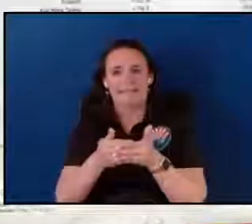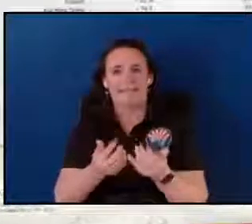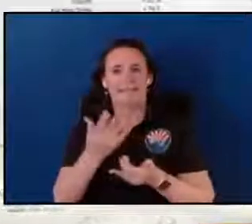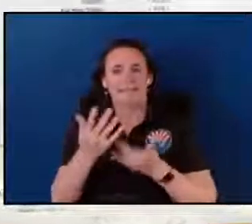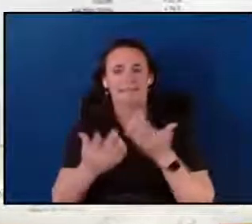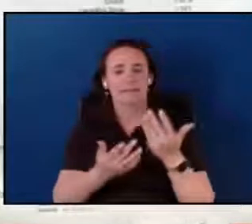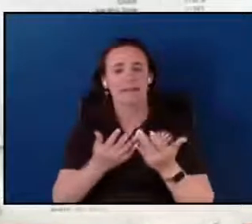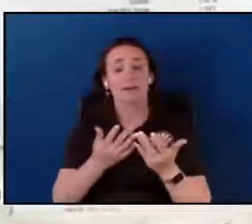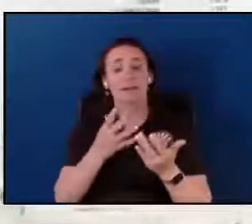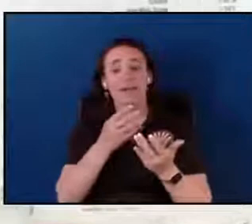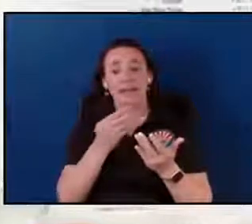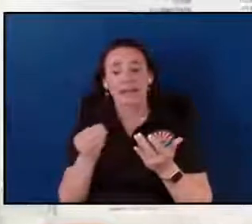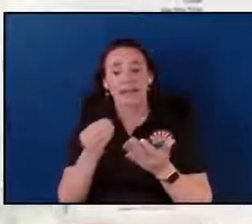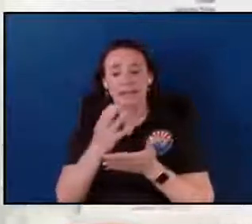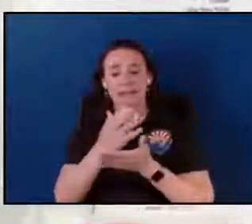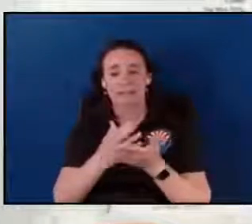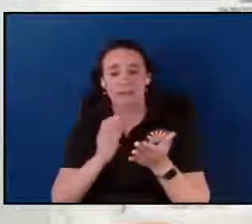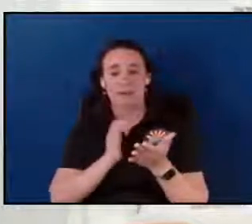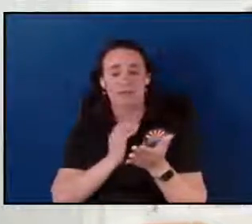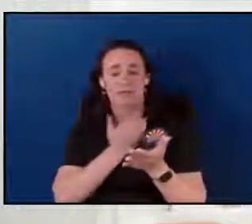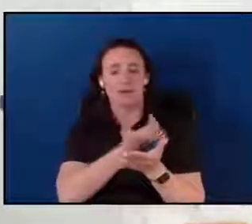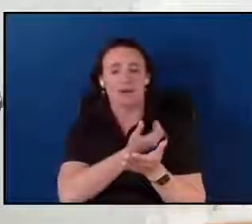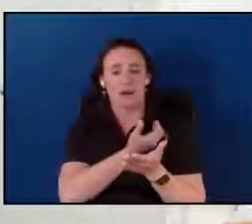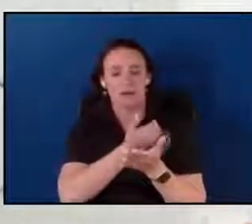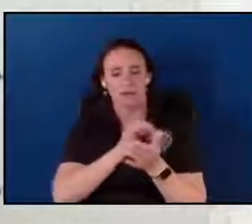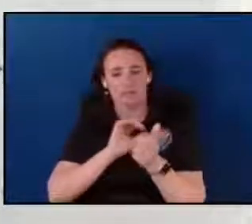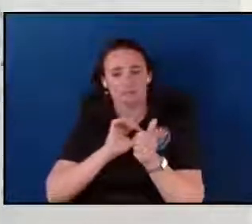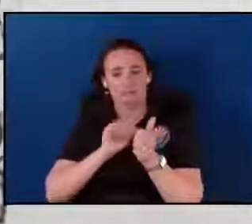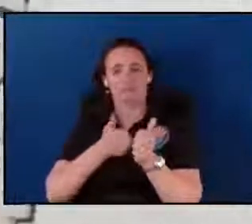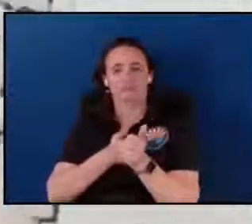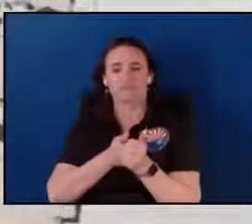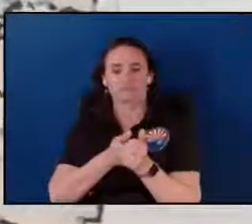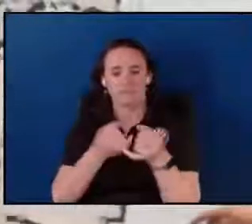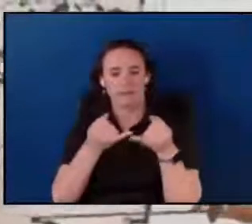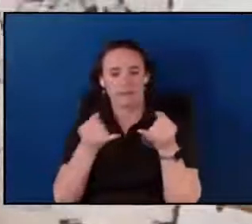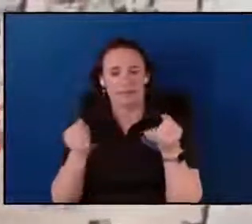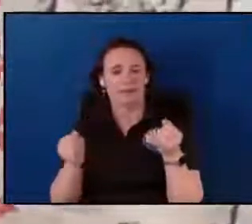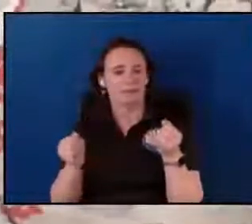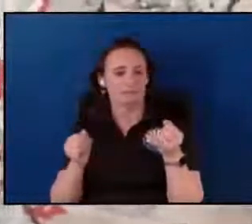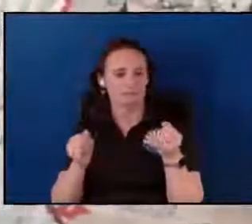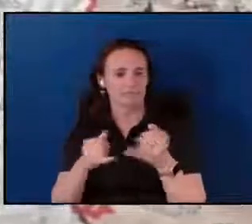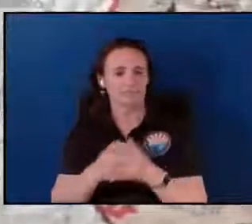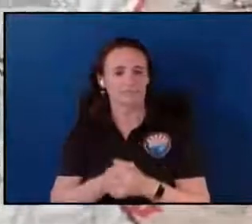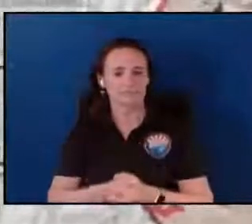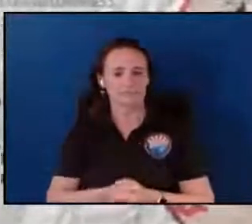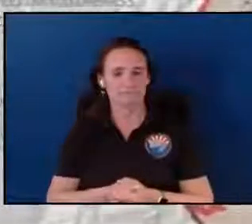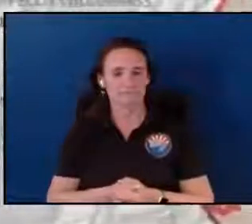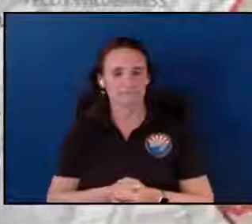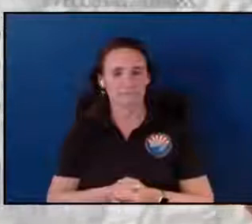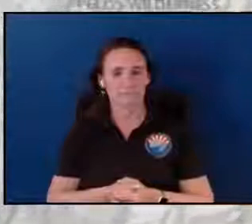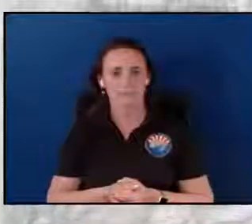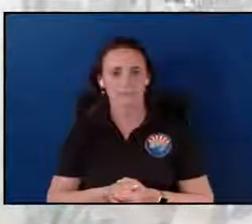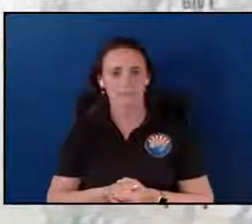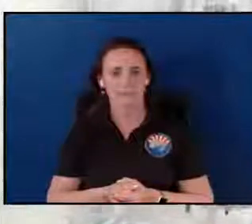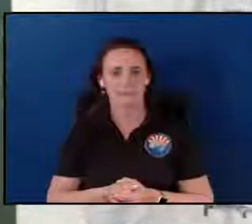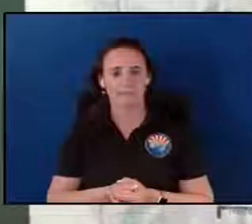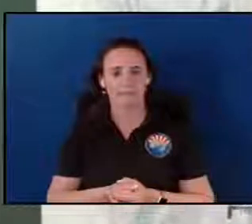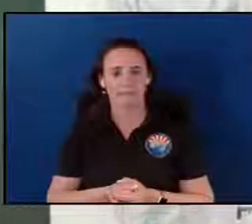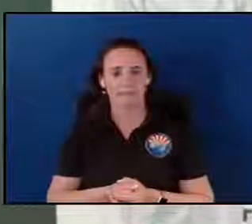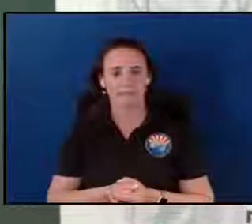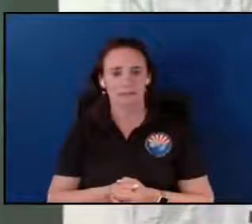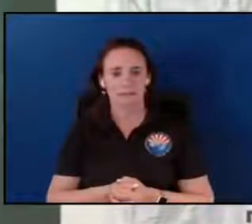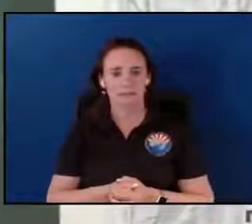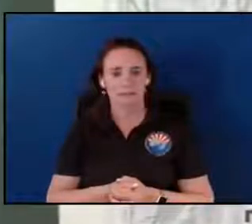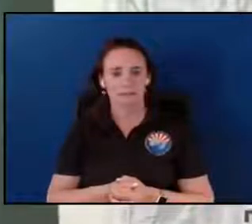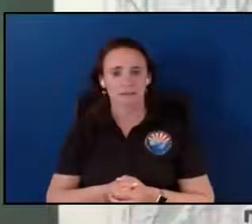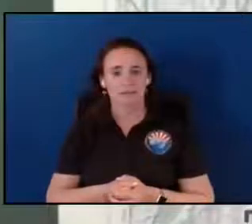some of our contingencies or fallback lines. So what we've done is we